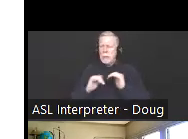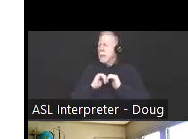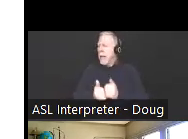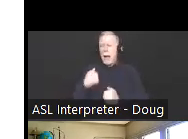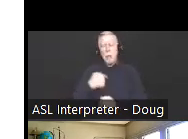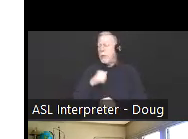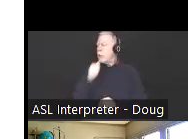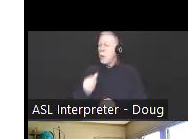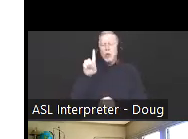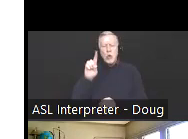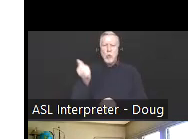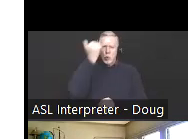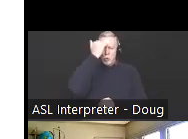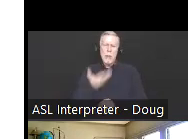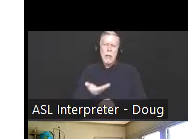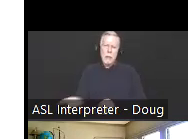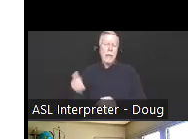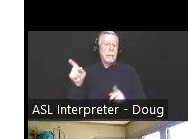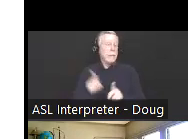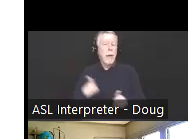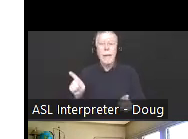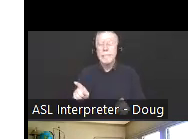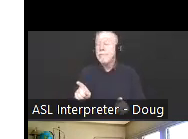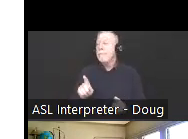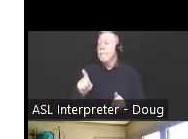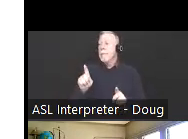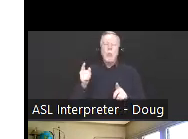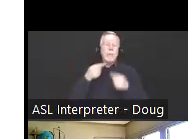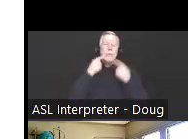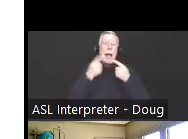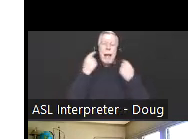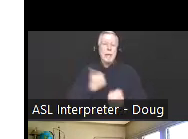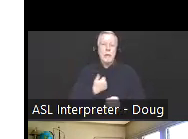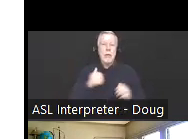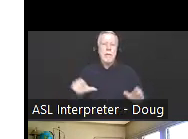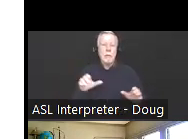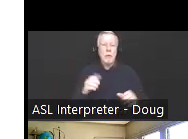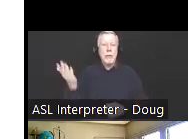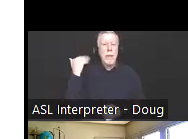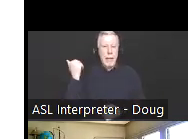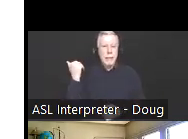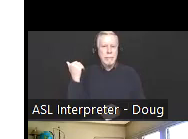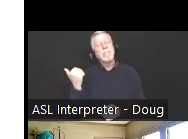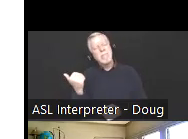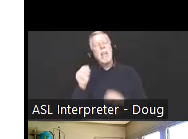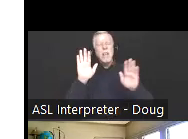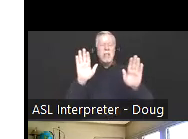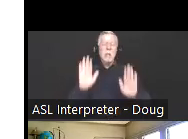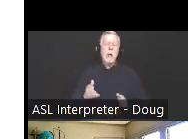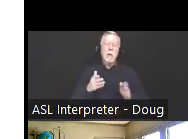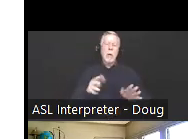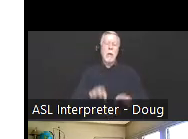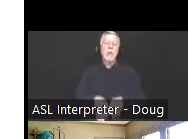stupid things like we've all laughed at ourselves for doing in the past. It's a great way to open people up and to give